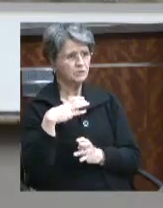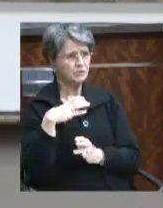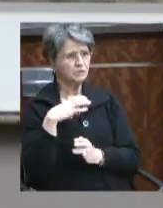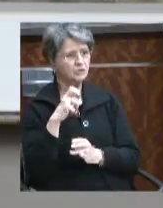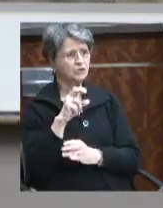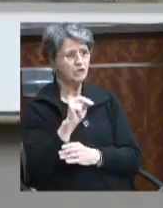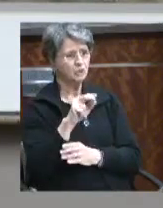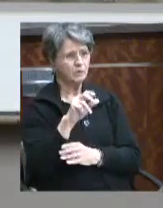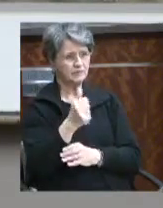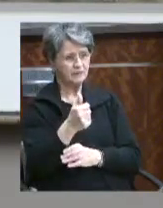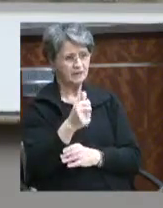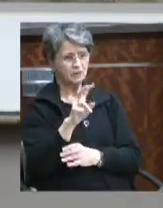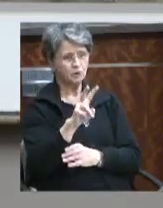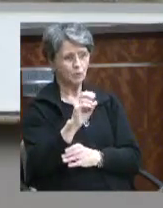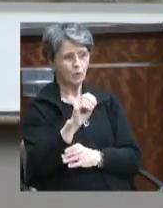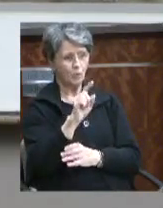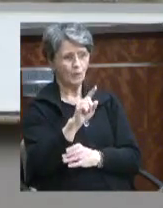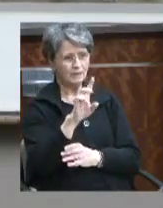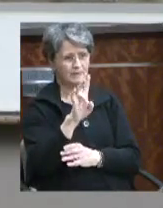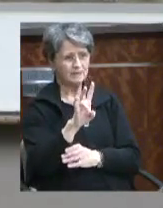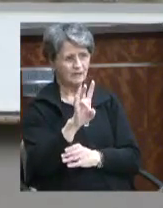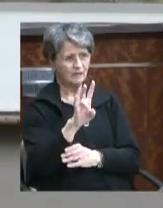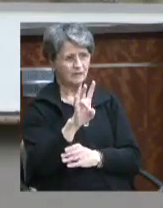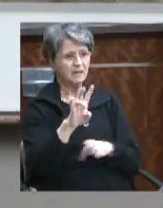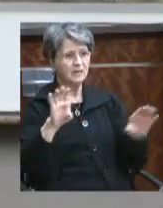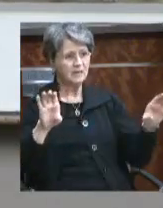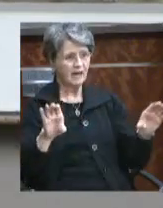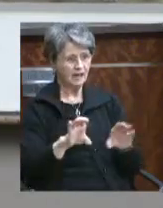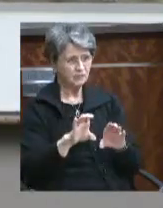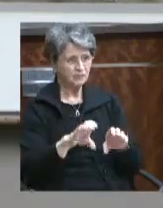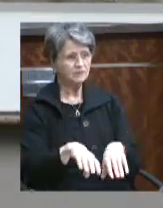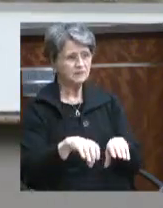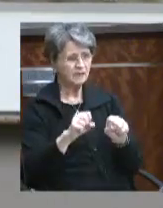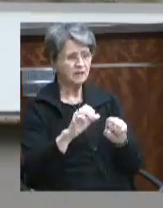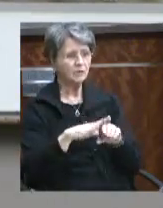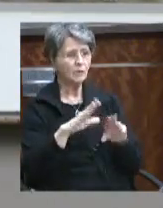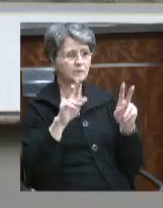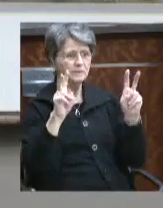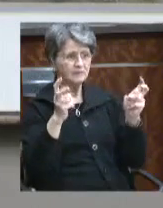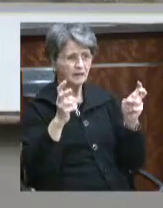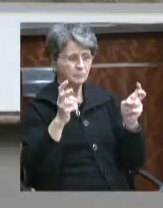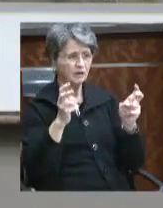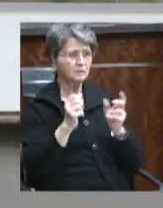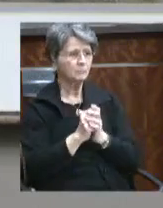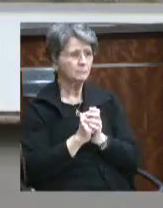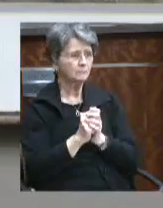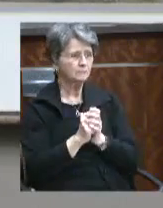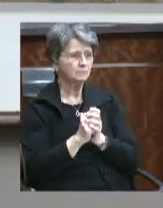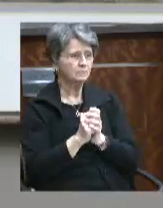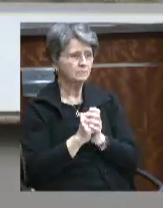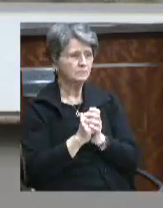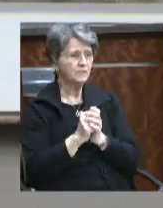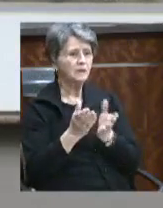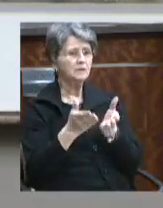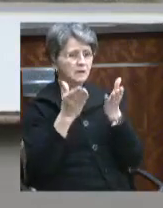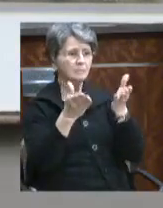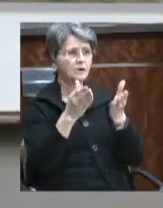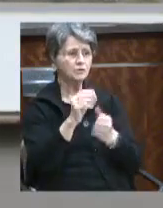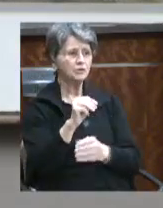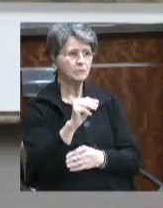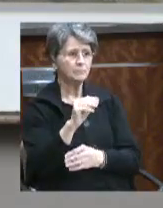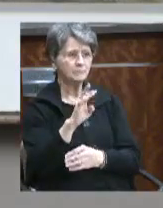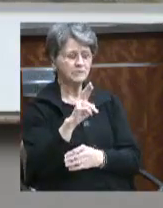January 10, 2017, the following action was taken on the subject zoning application. On motion by Mr.